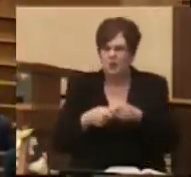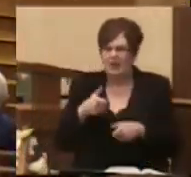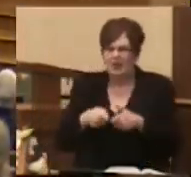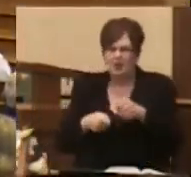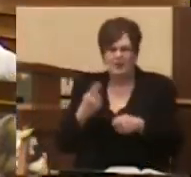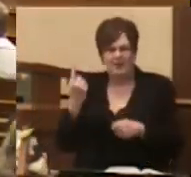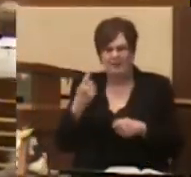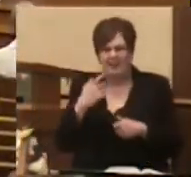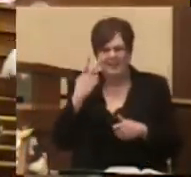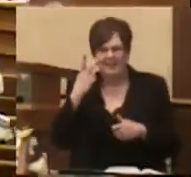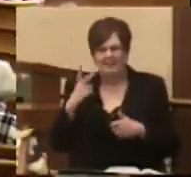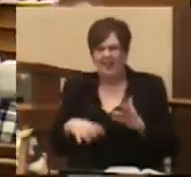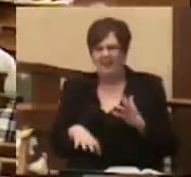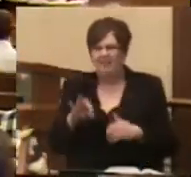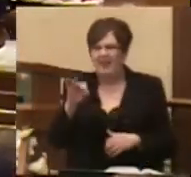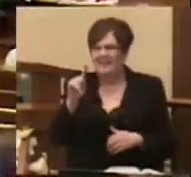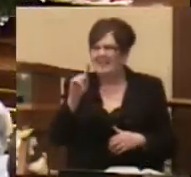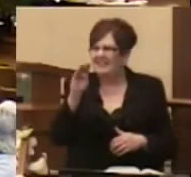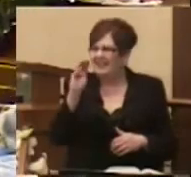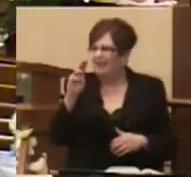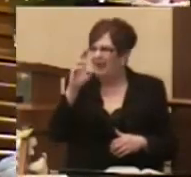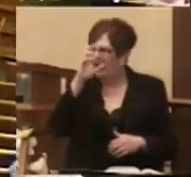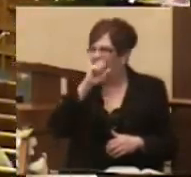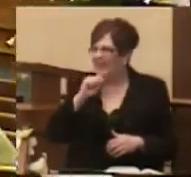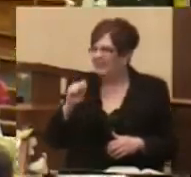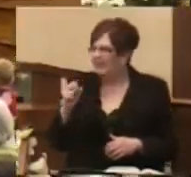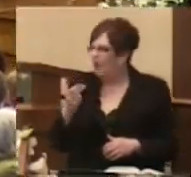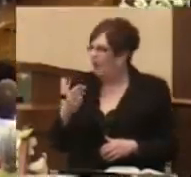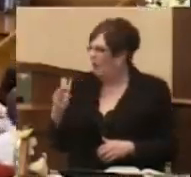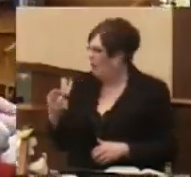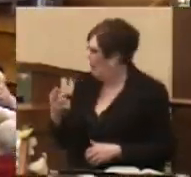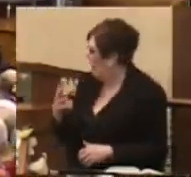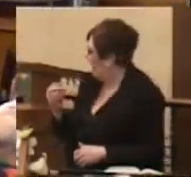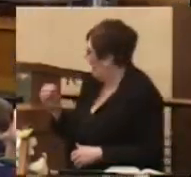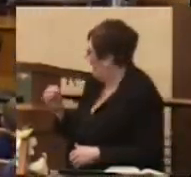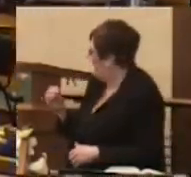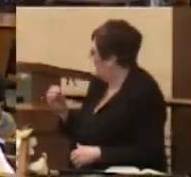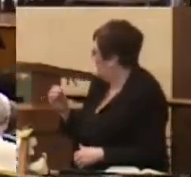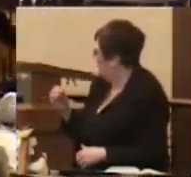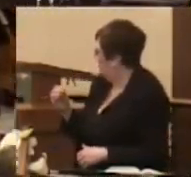if I can find Tim, I guess. Oh, and